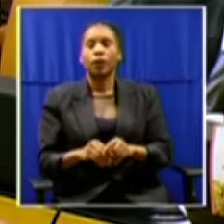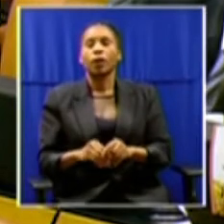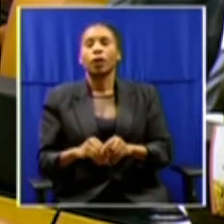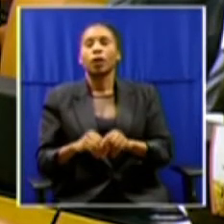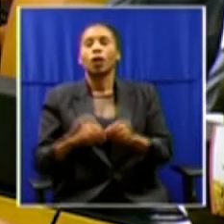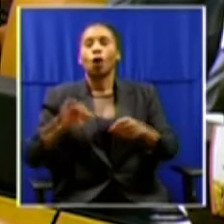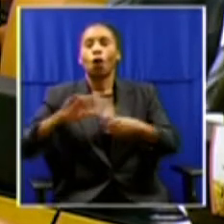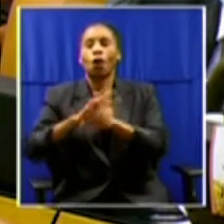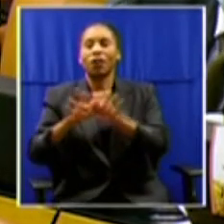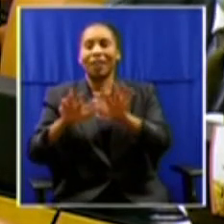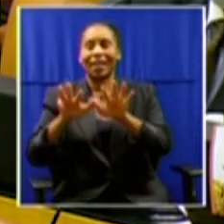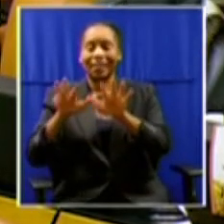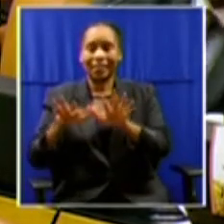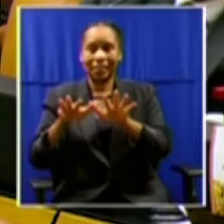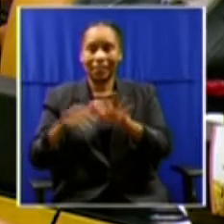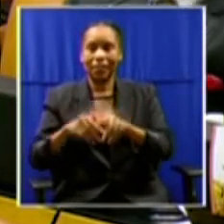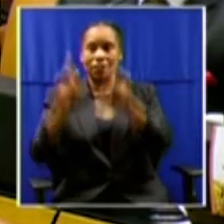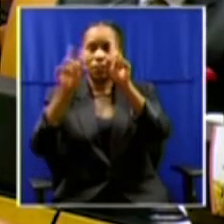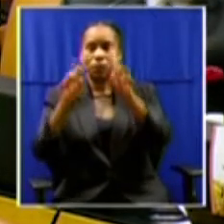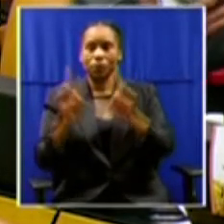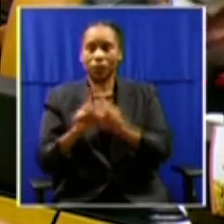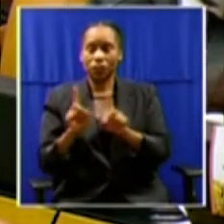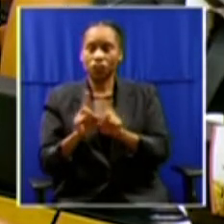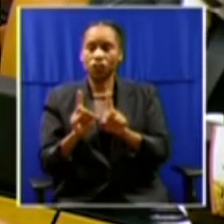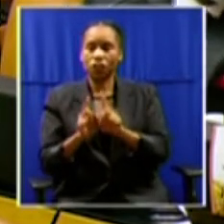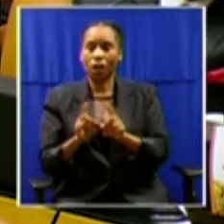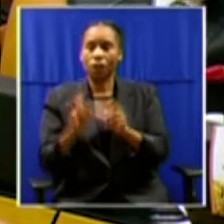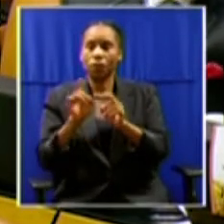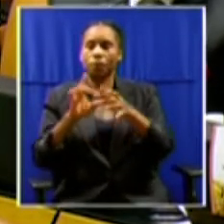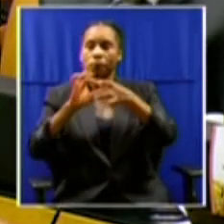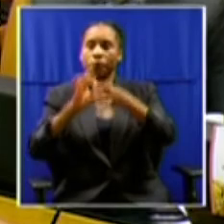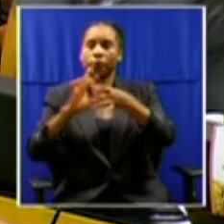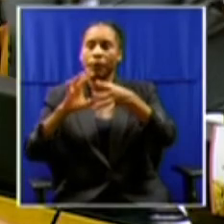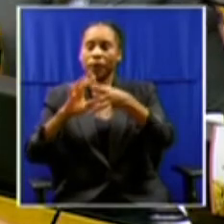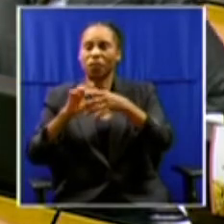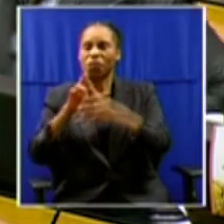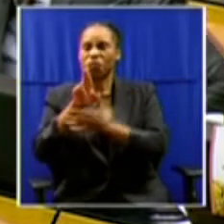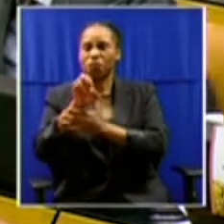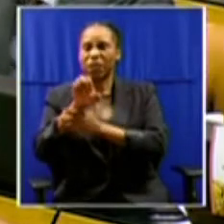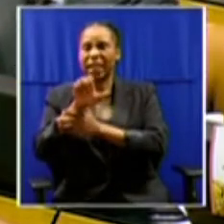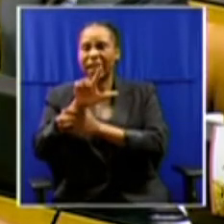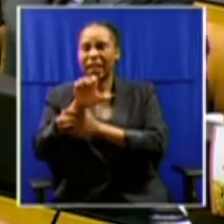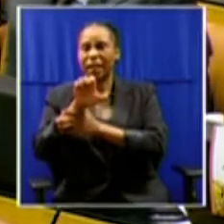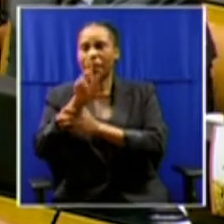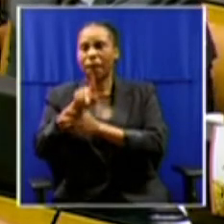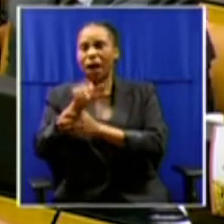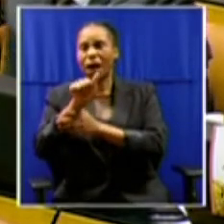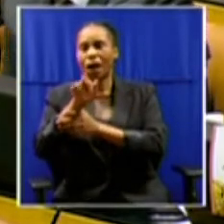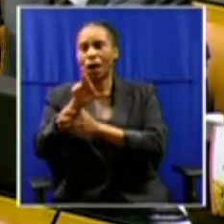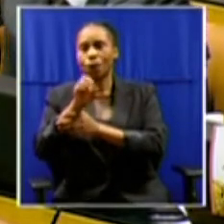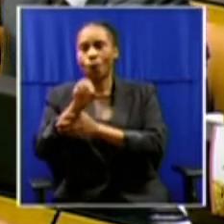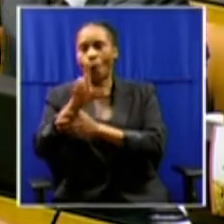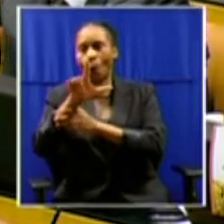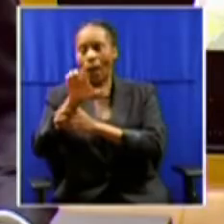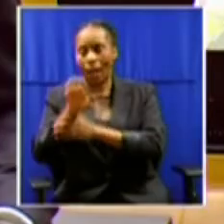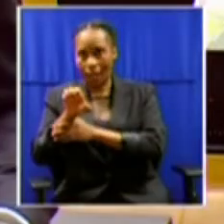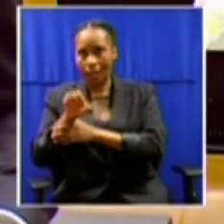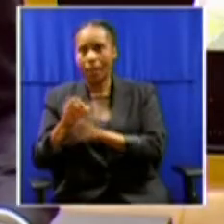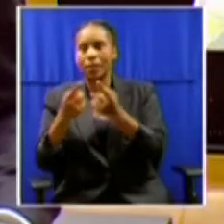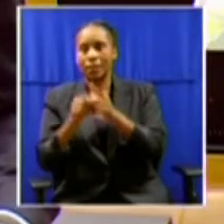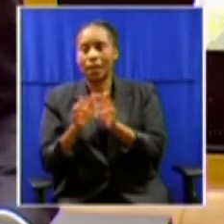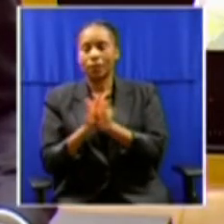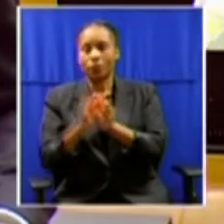parole dispensation for the low-risk offenders granted by the President, Honorable Cyril Ramaphosa, has